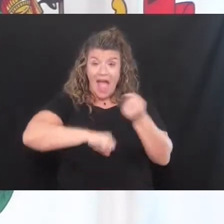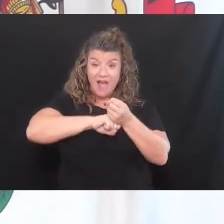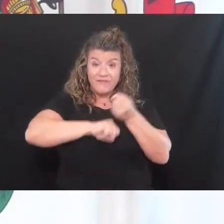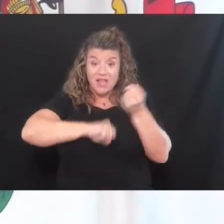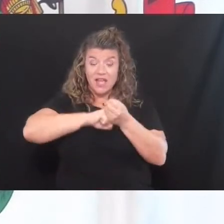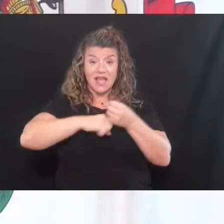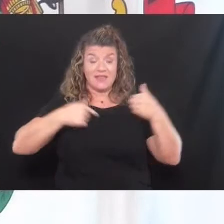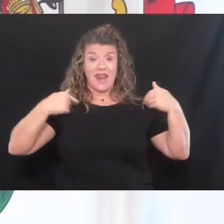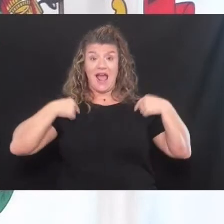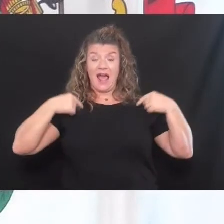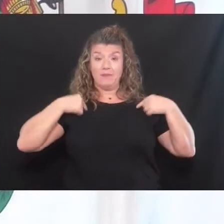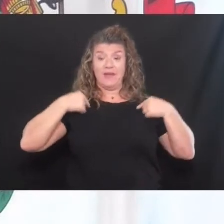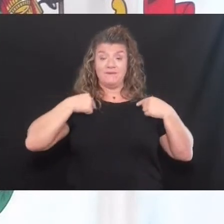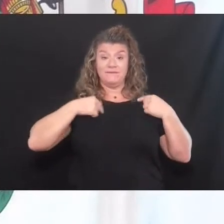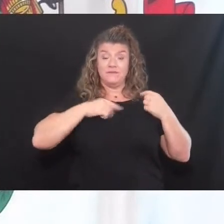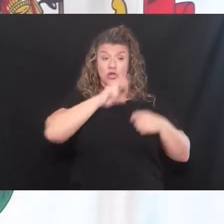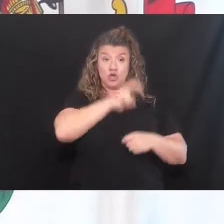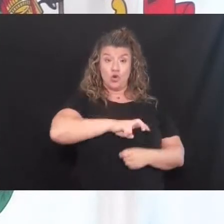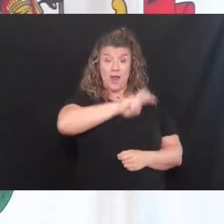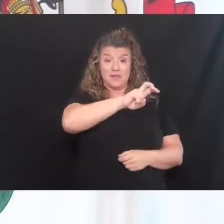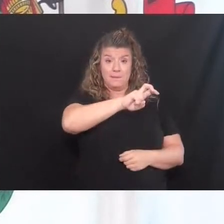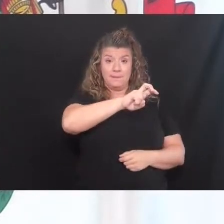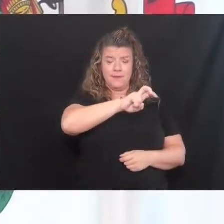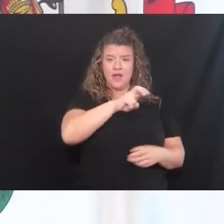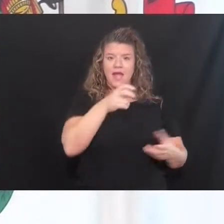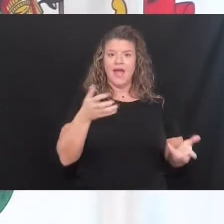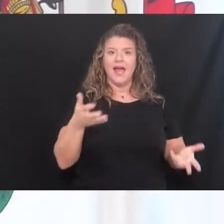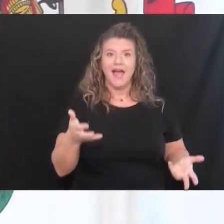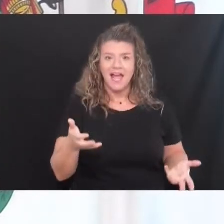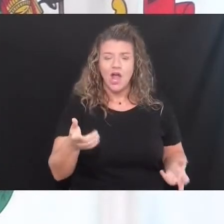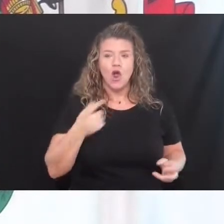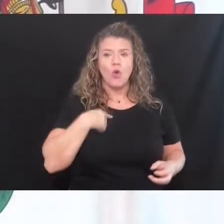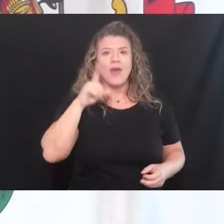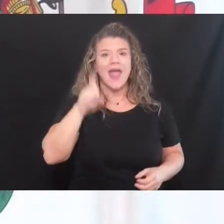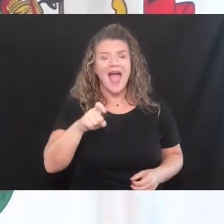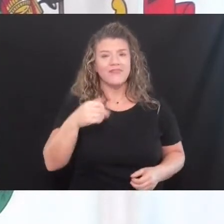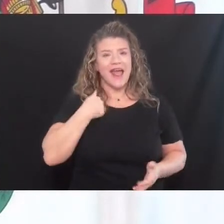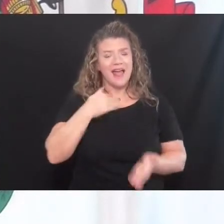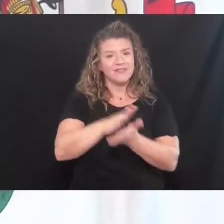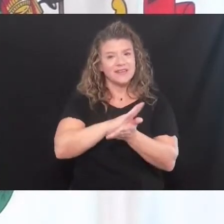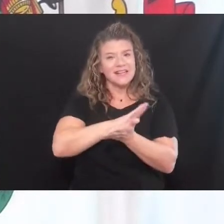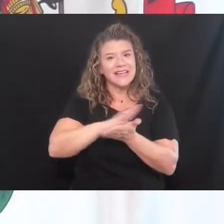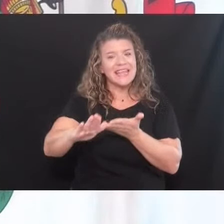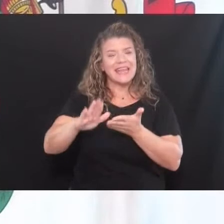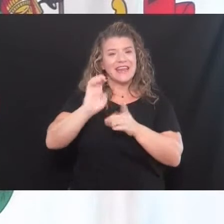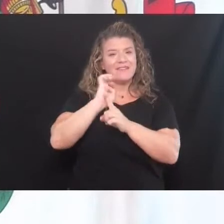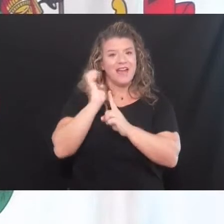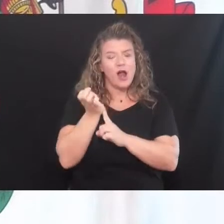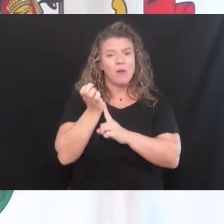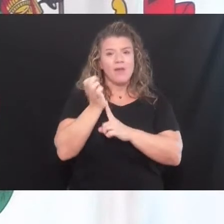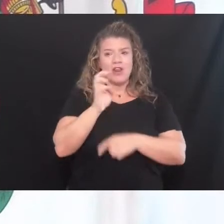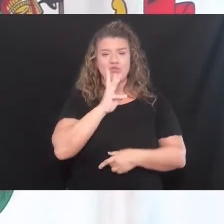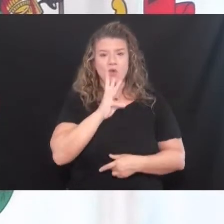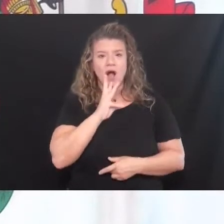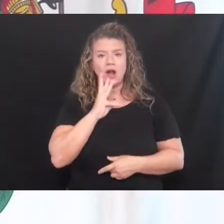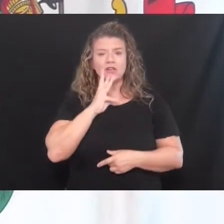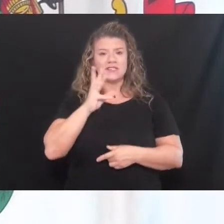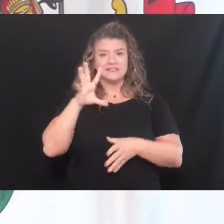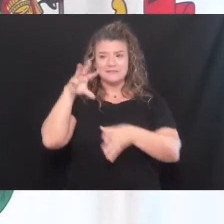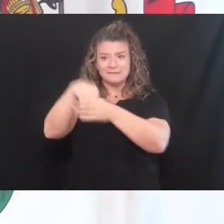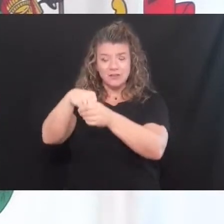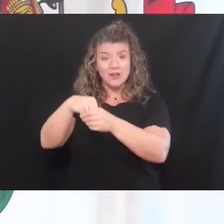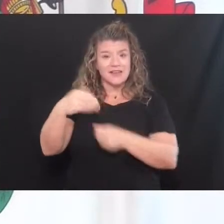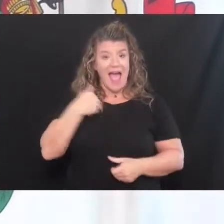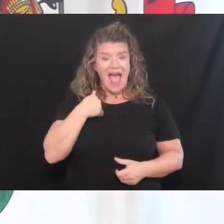I've been for tourism, do we not have to have pristine environment and waters to have great tourism?